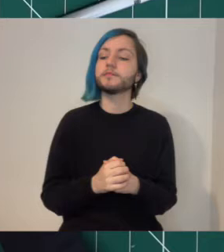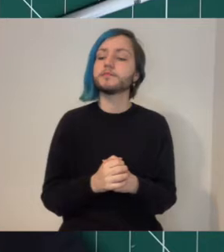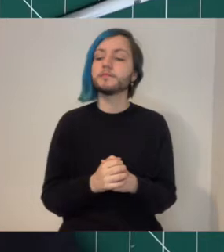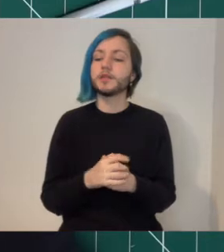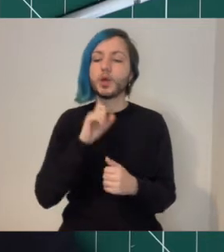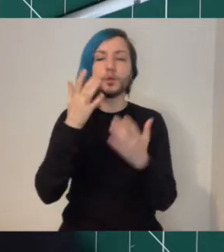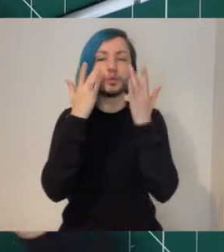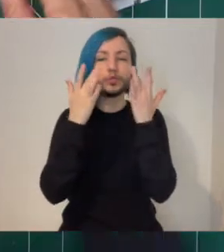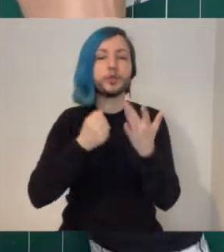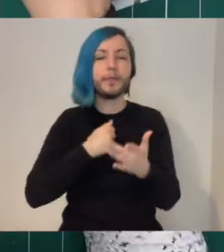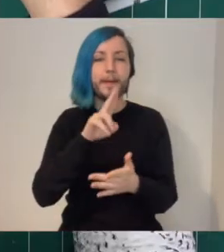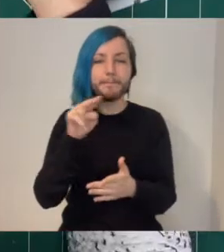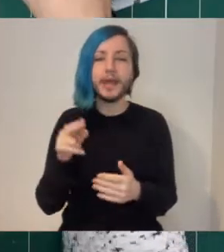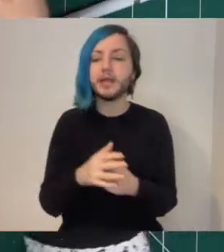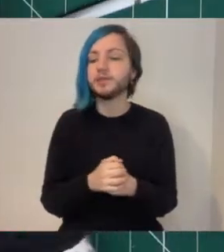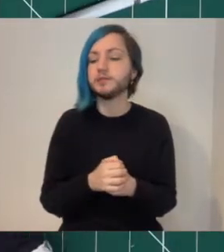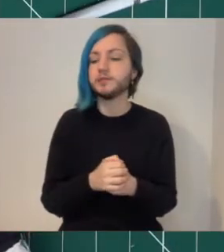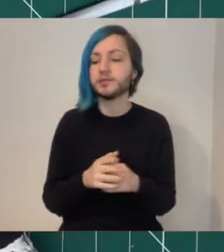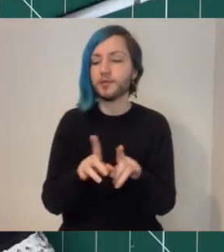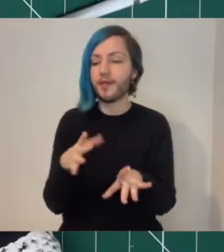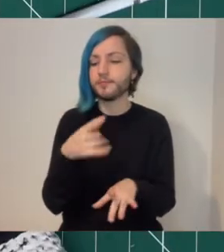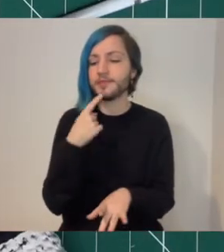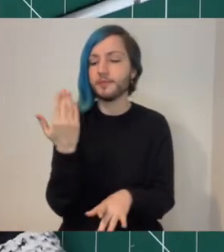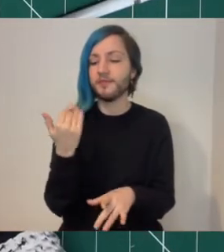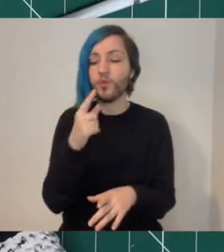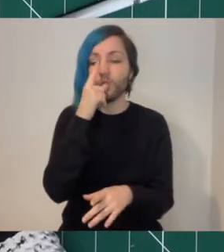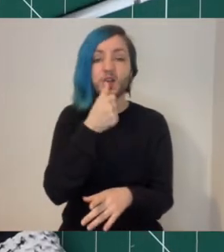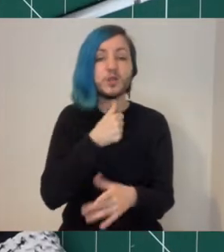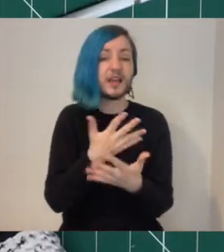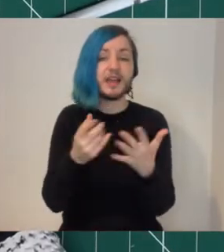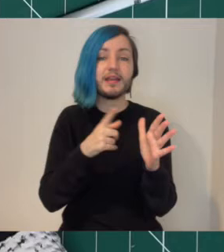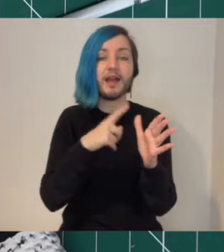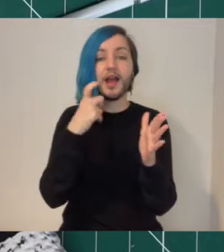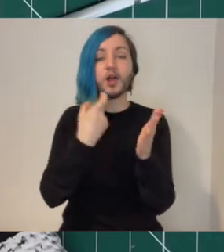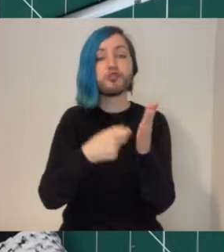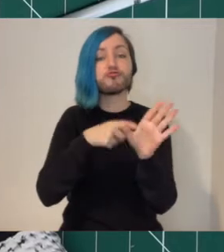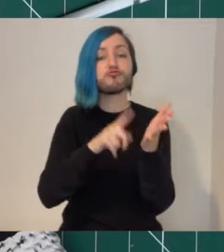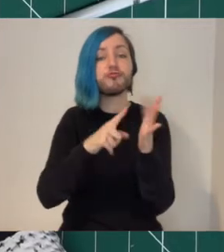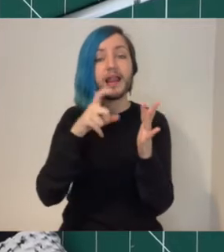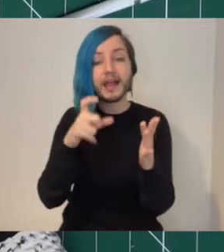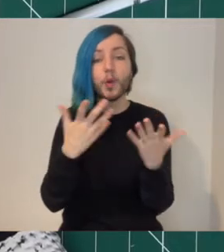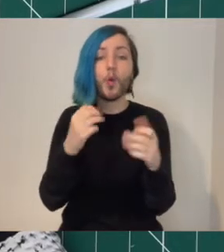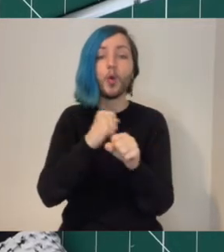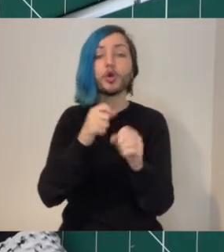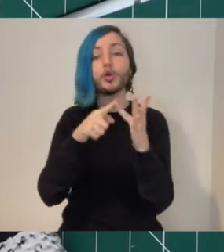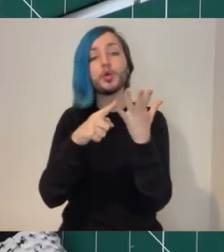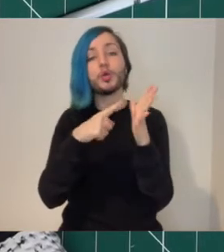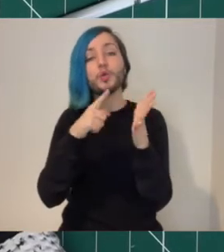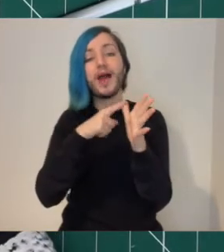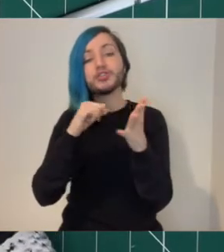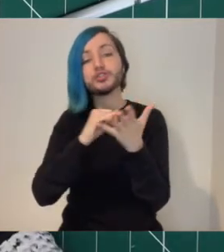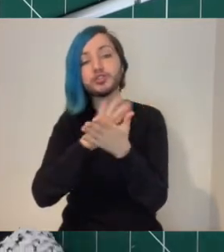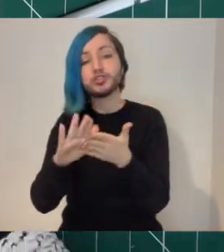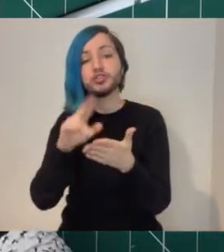you, these are the paints that I use. As I've mentioned it before, you can use any acrylic or gouache paints. These